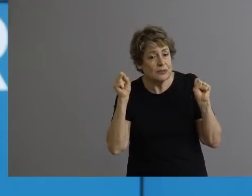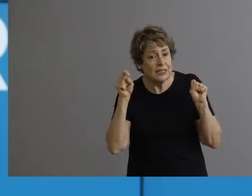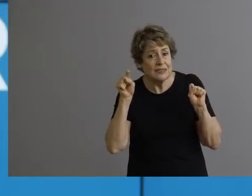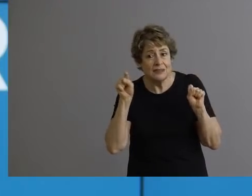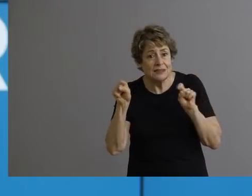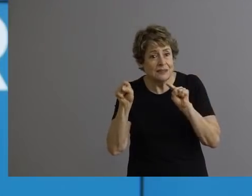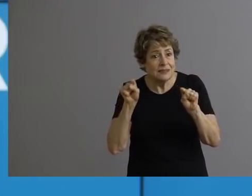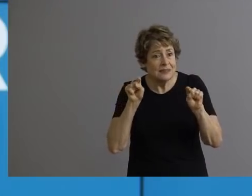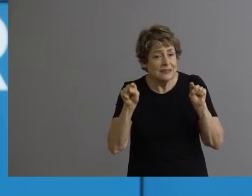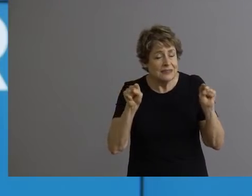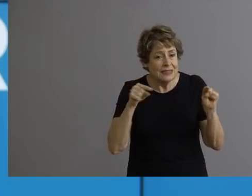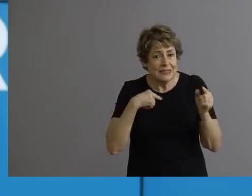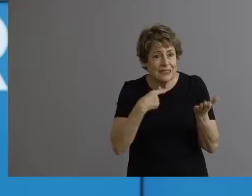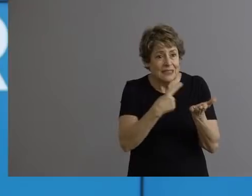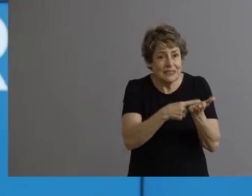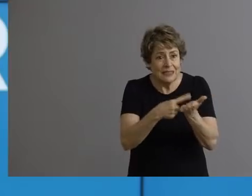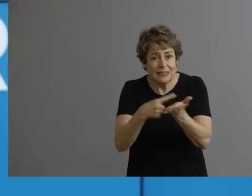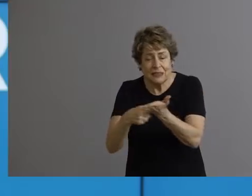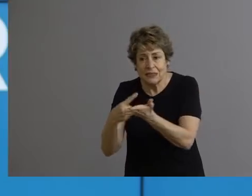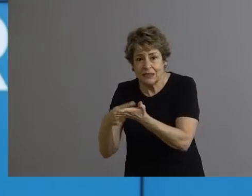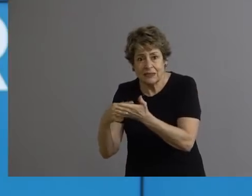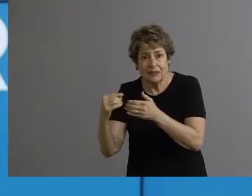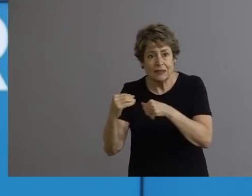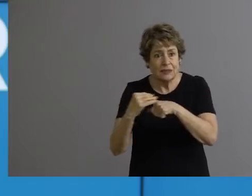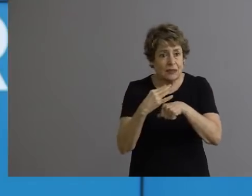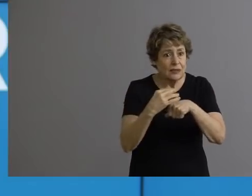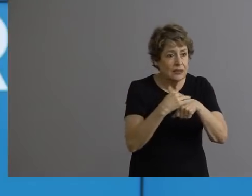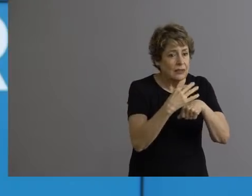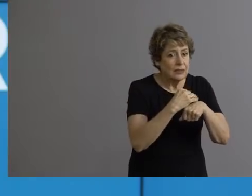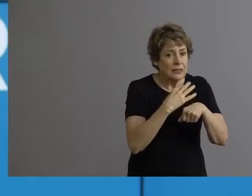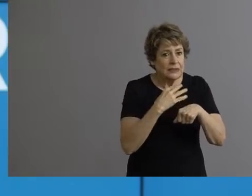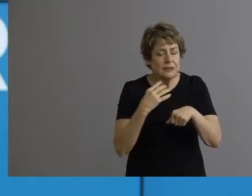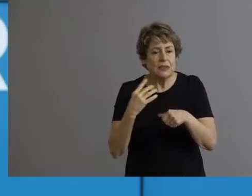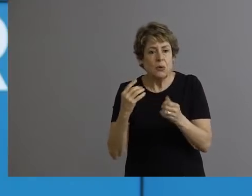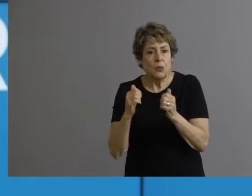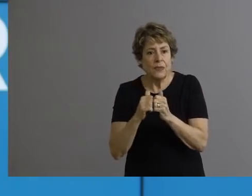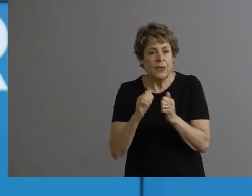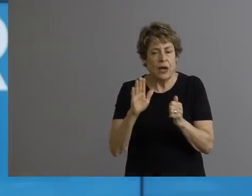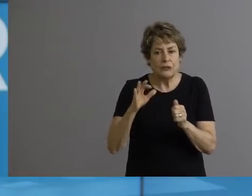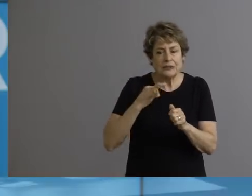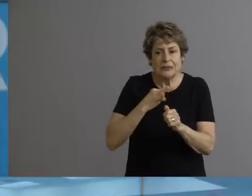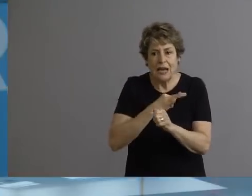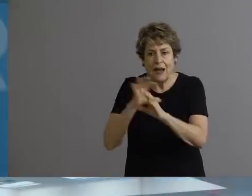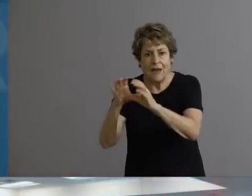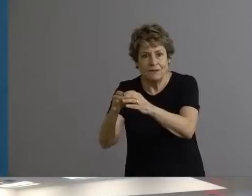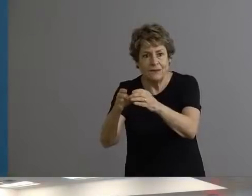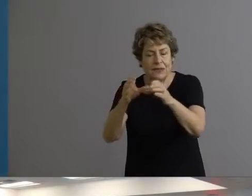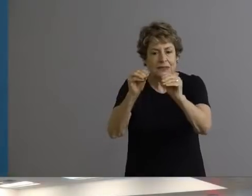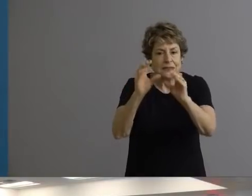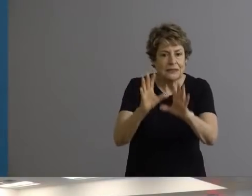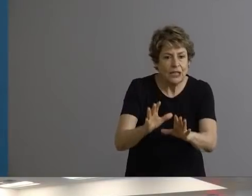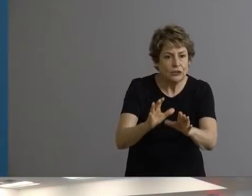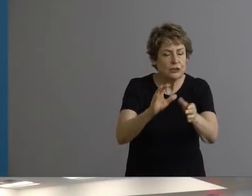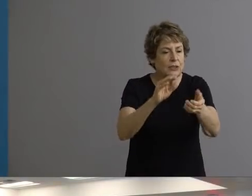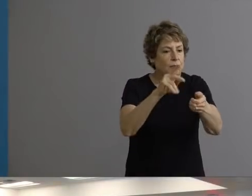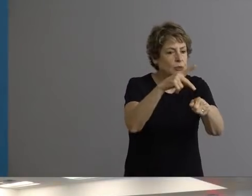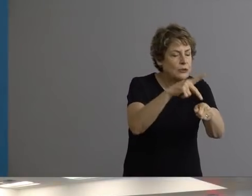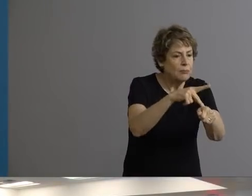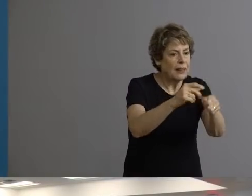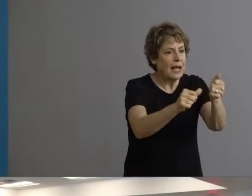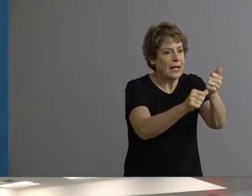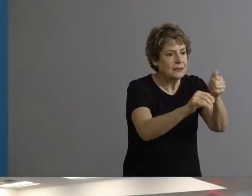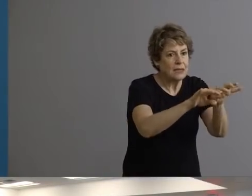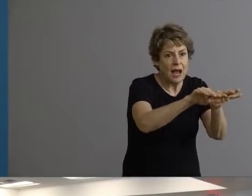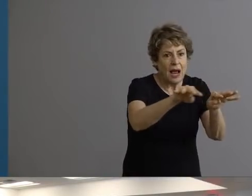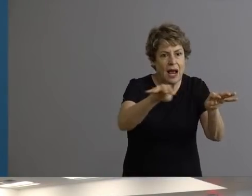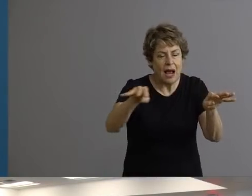talk regularly with the teachers and the principals, and of course, the parents. We have